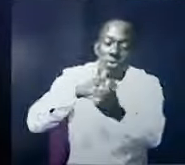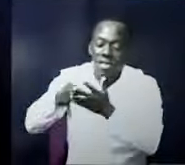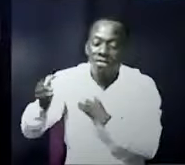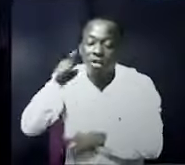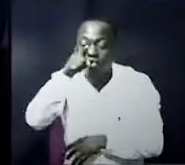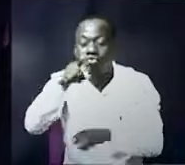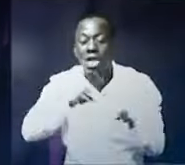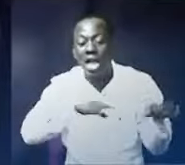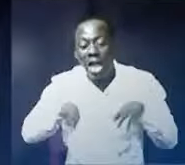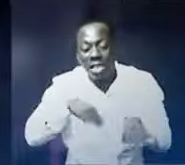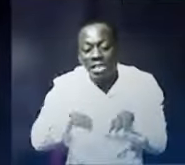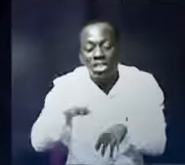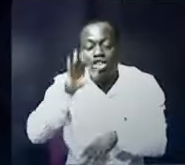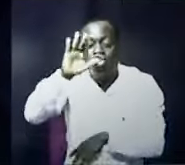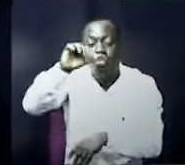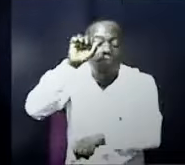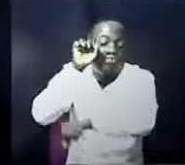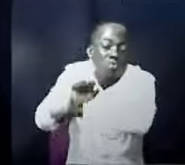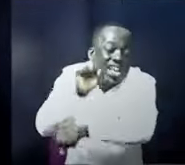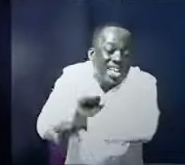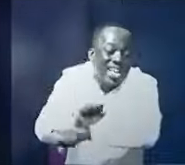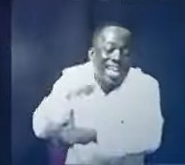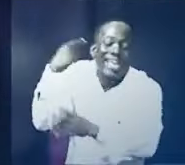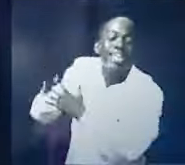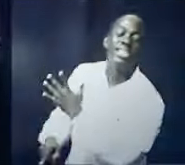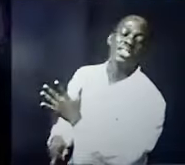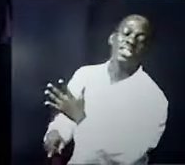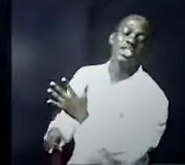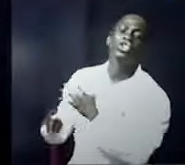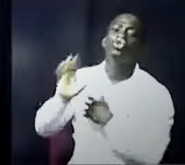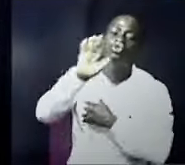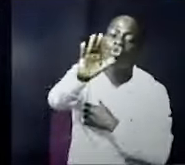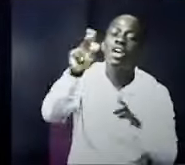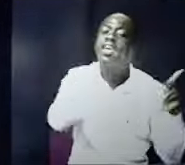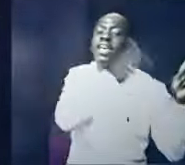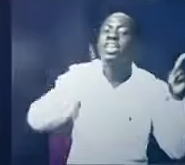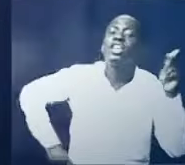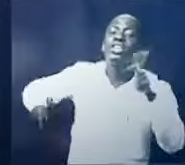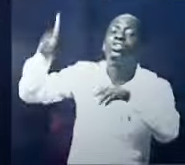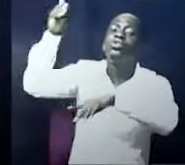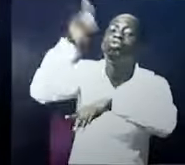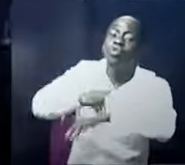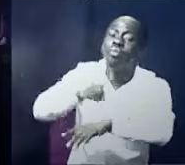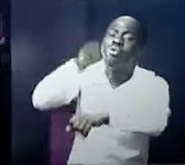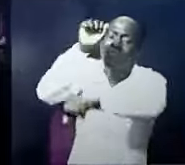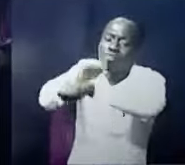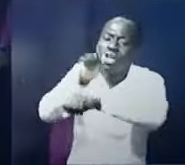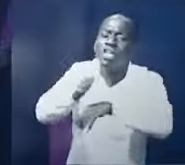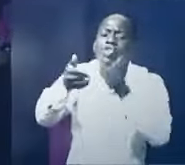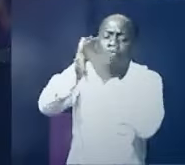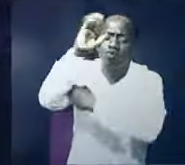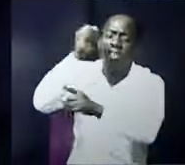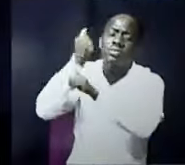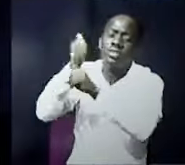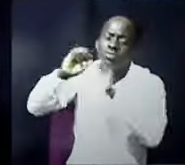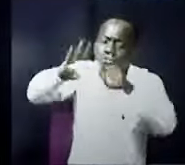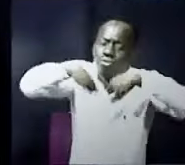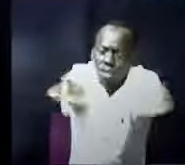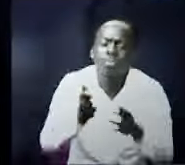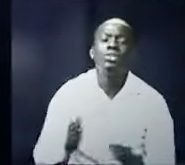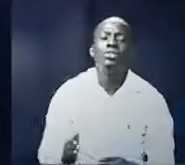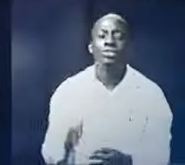dear, oh, yeah, your job is your kingdom assignment. Where Juma and a dear. Your